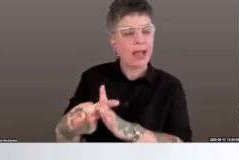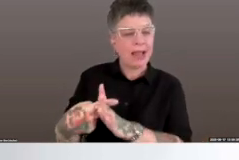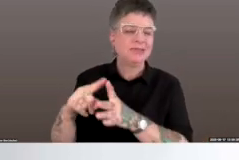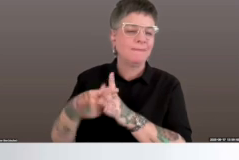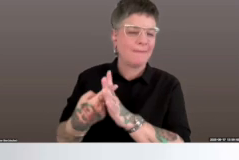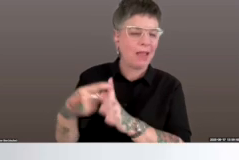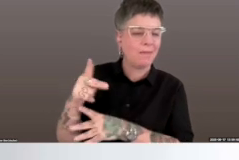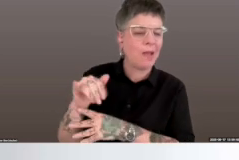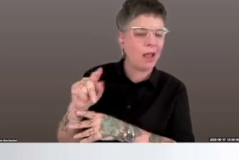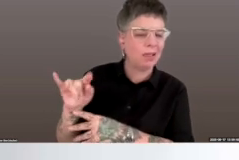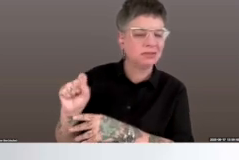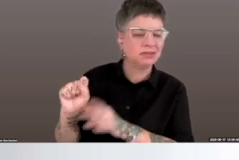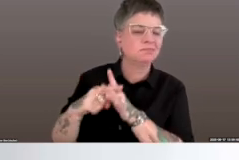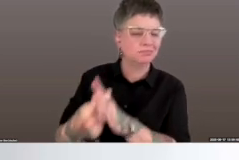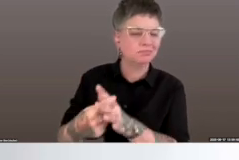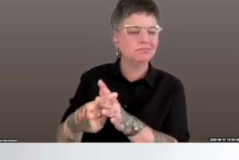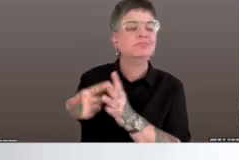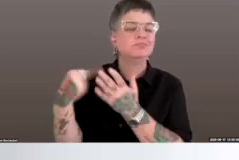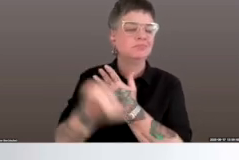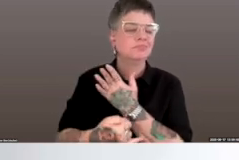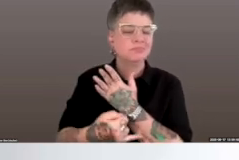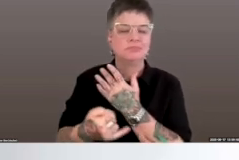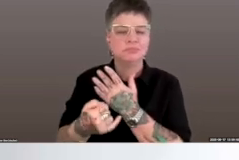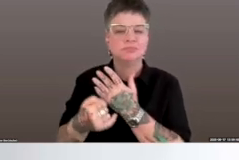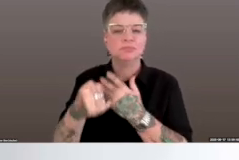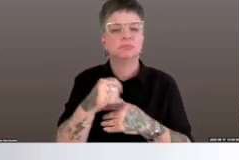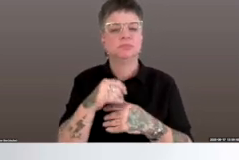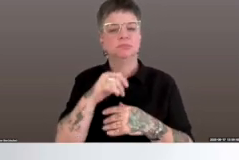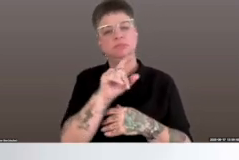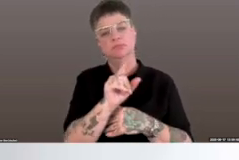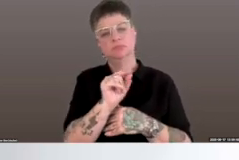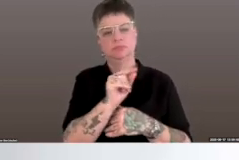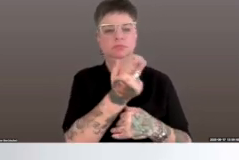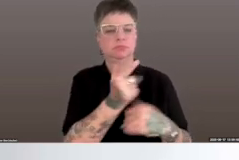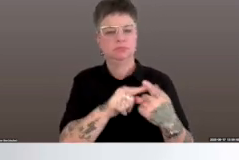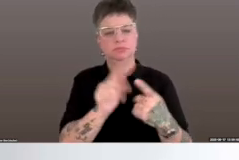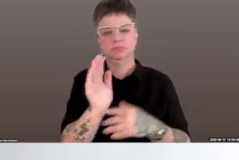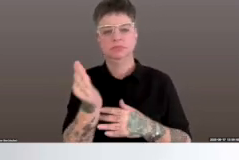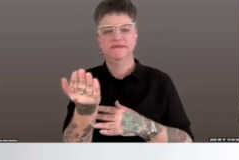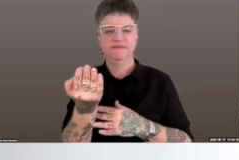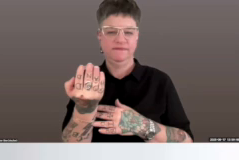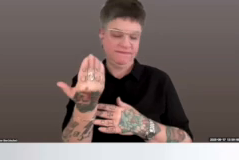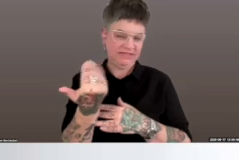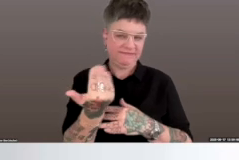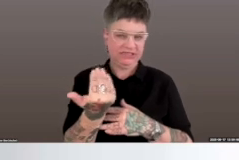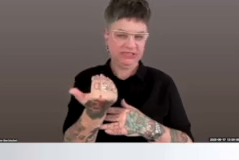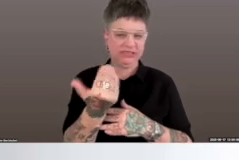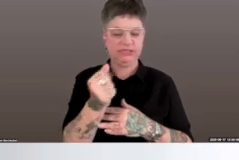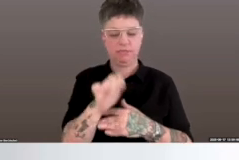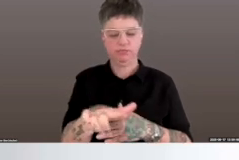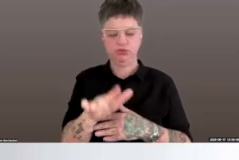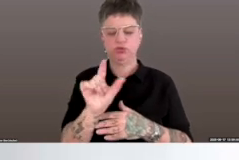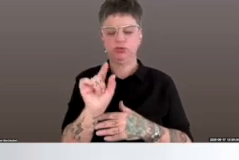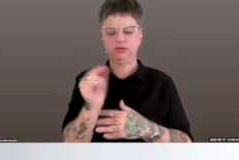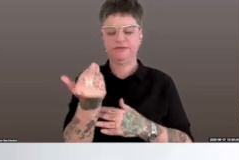slide. And this was in the fiscal year 2014-15 funding plan. In April of 2015, CARB's